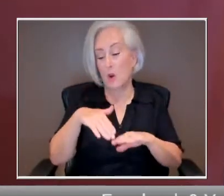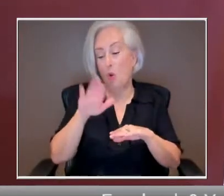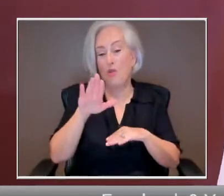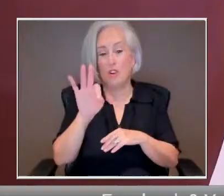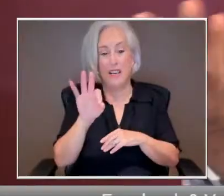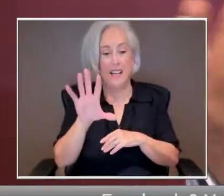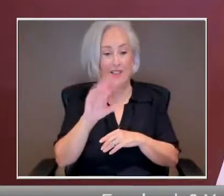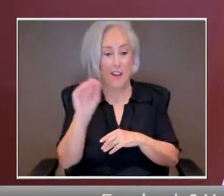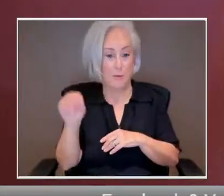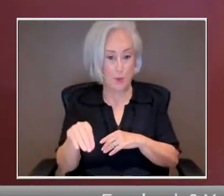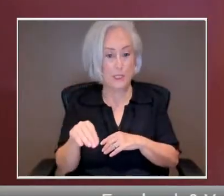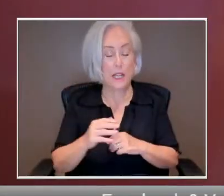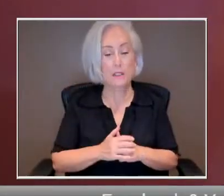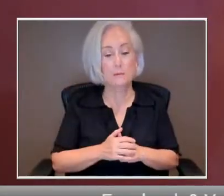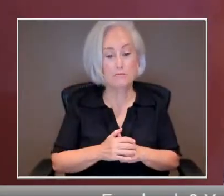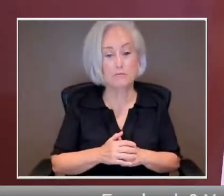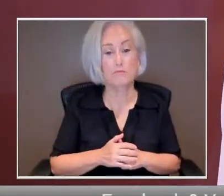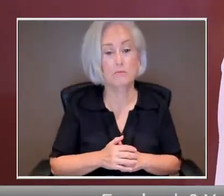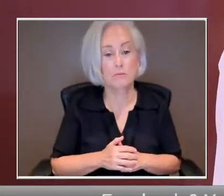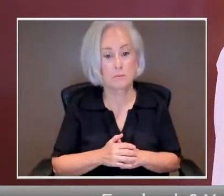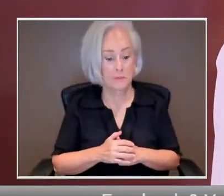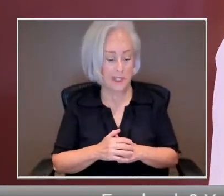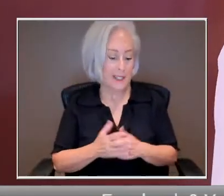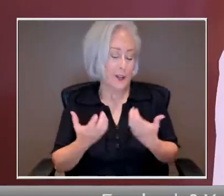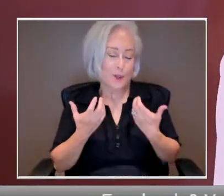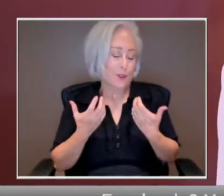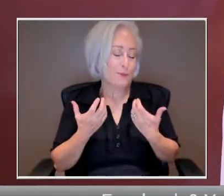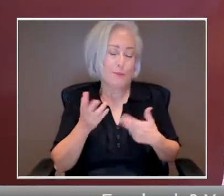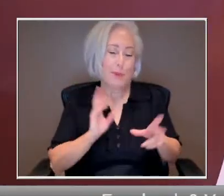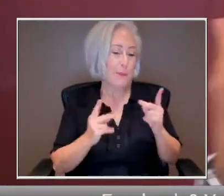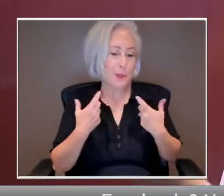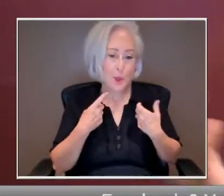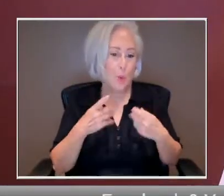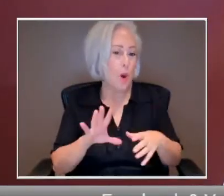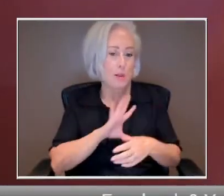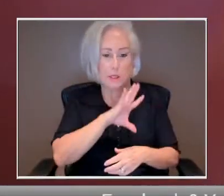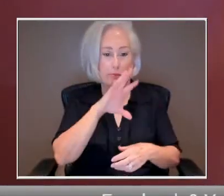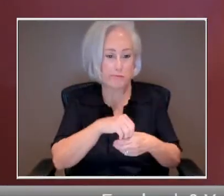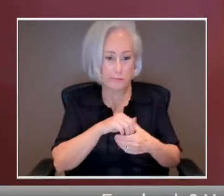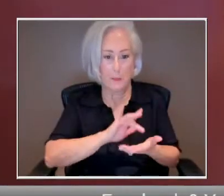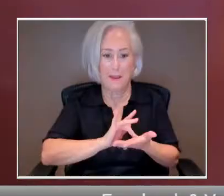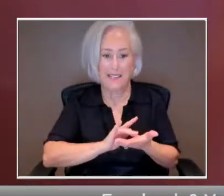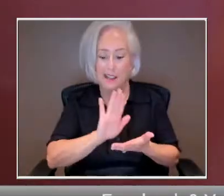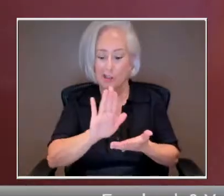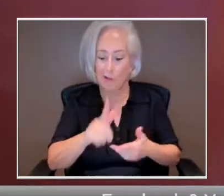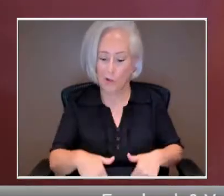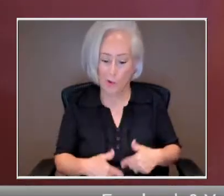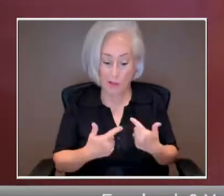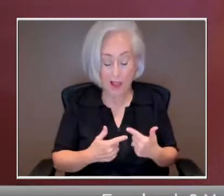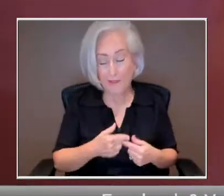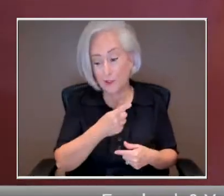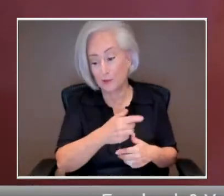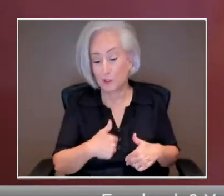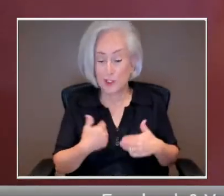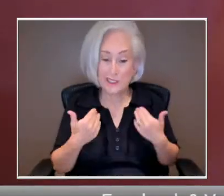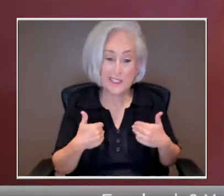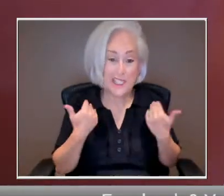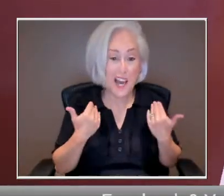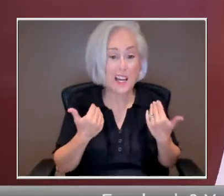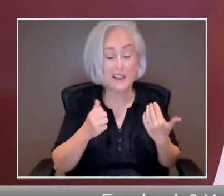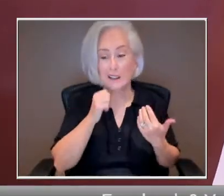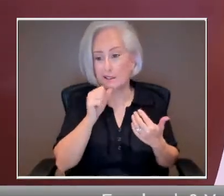And nobody wants to be on a medication for the rest of their life. So in somebody like Nicole, who is young and who doesn't have a lot of other medical